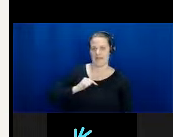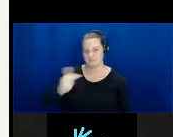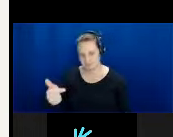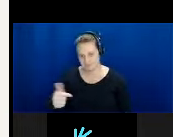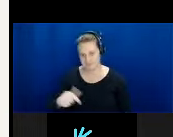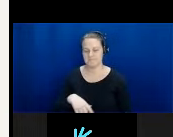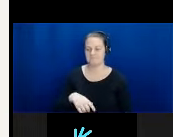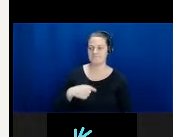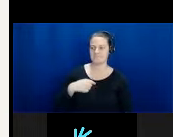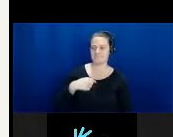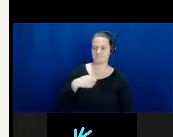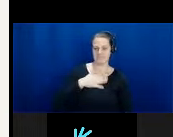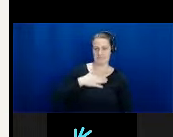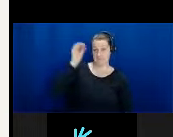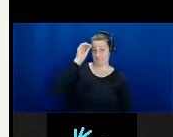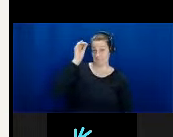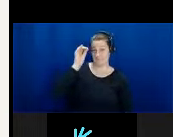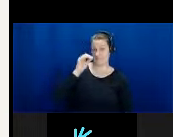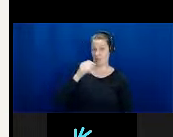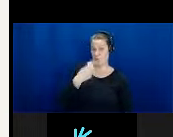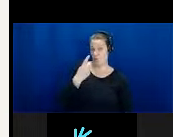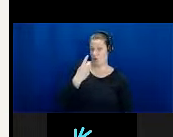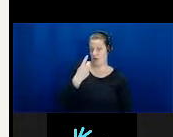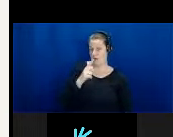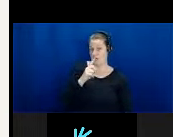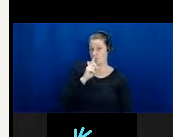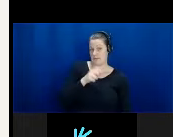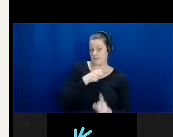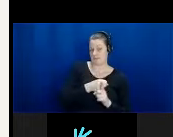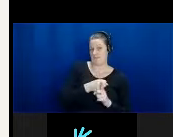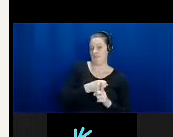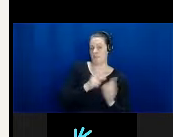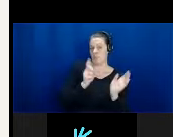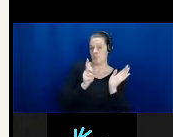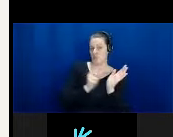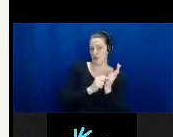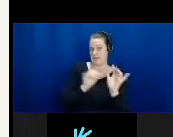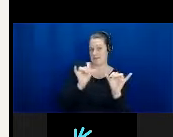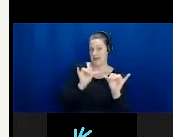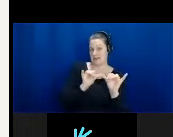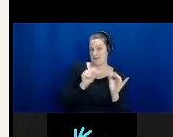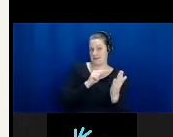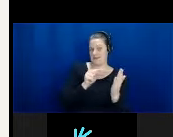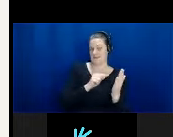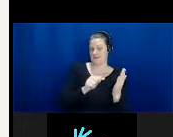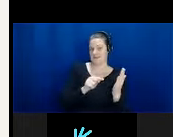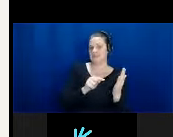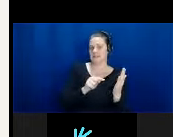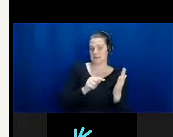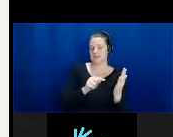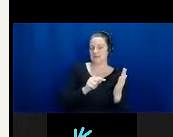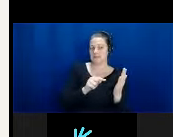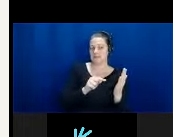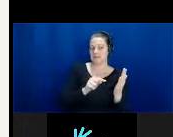think one big thing would be print size and